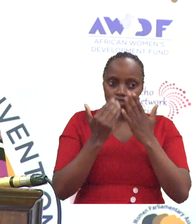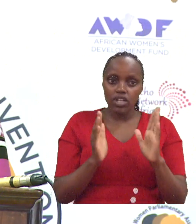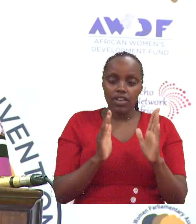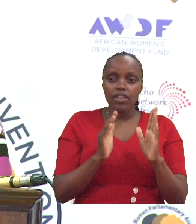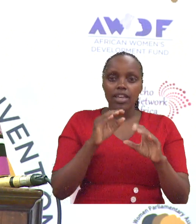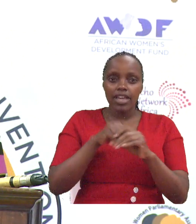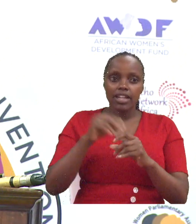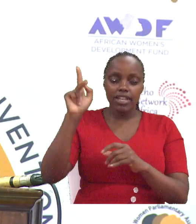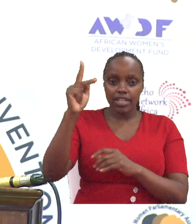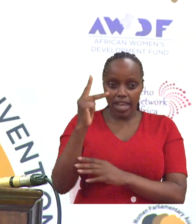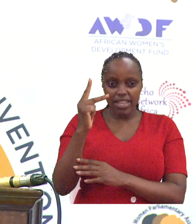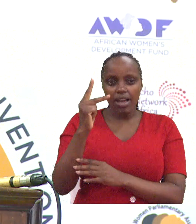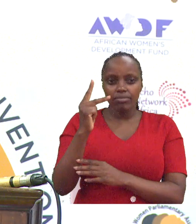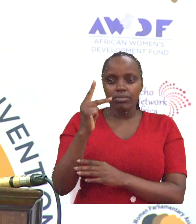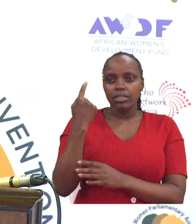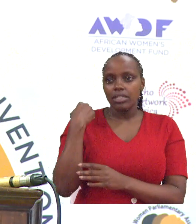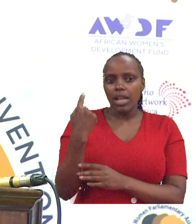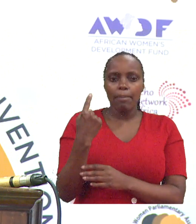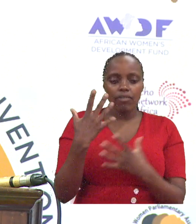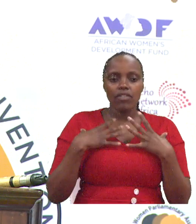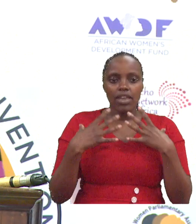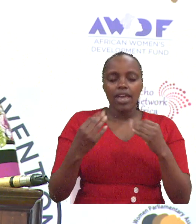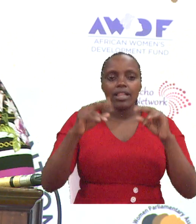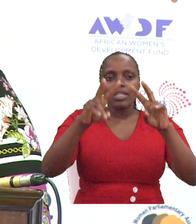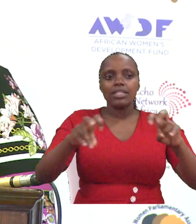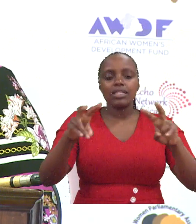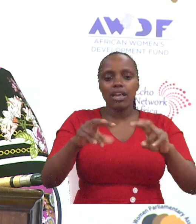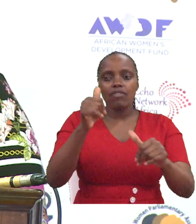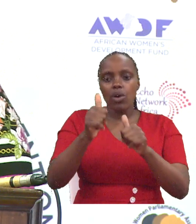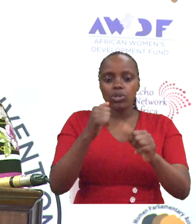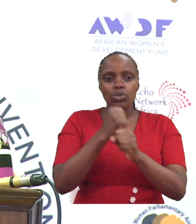the Kenya Demographic Health Survey